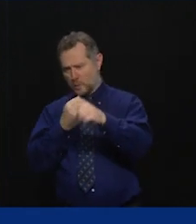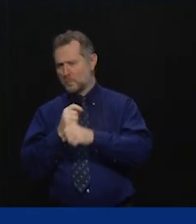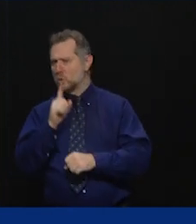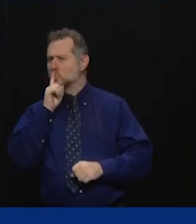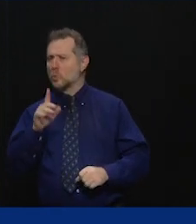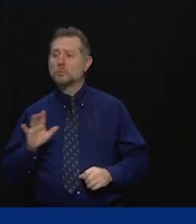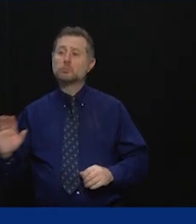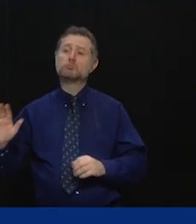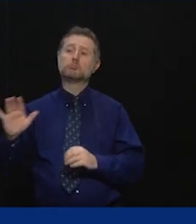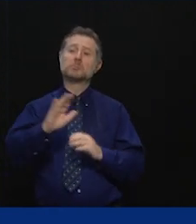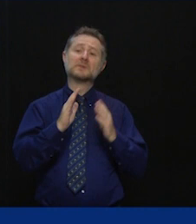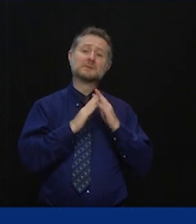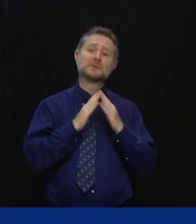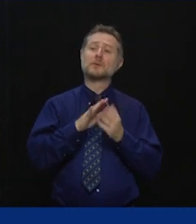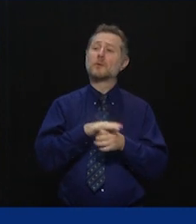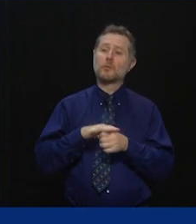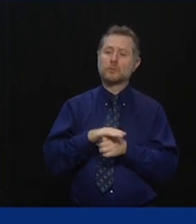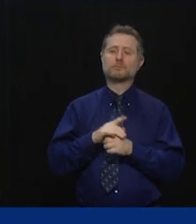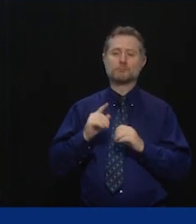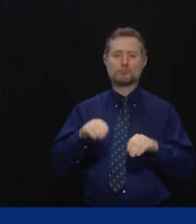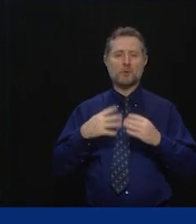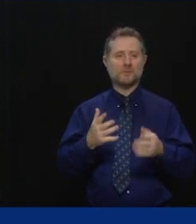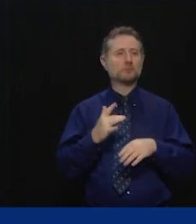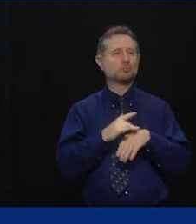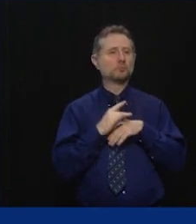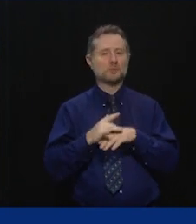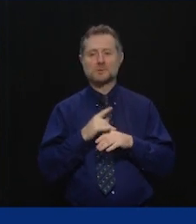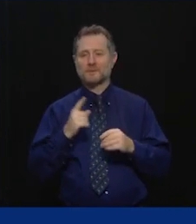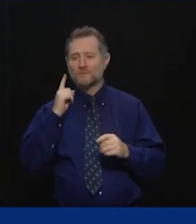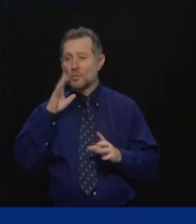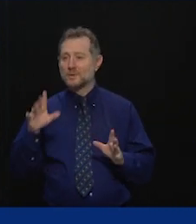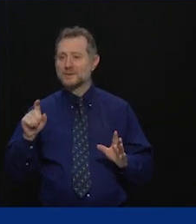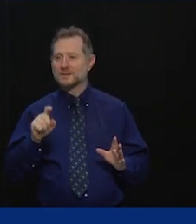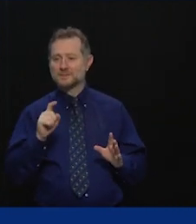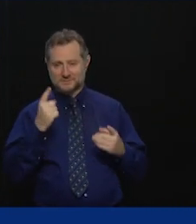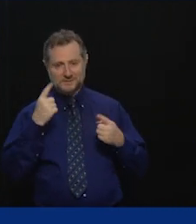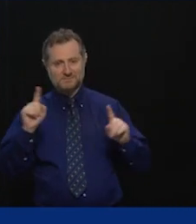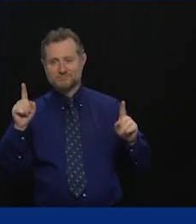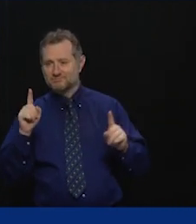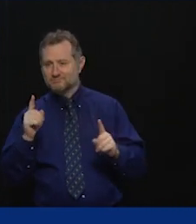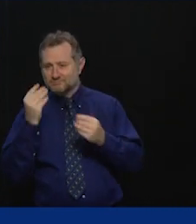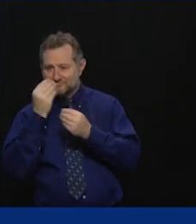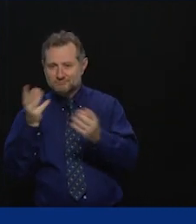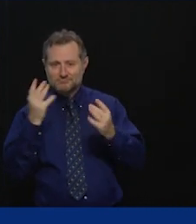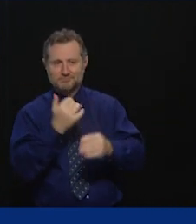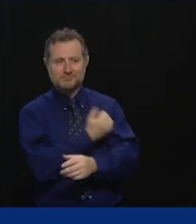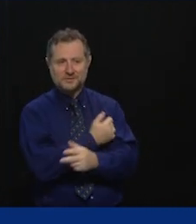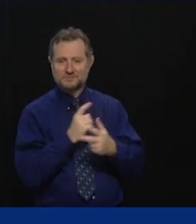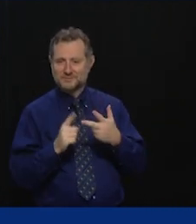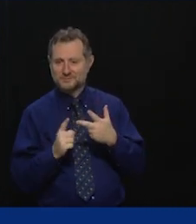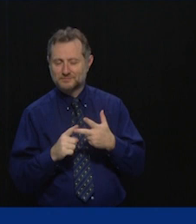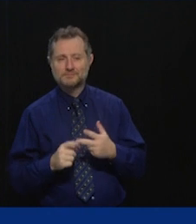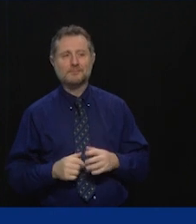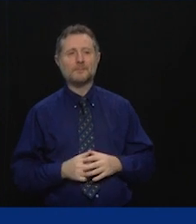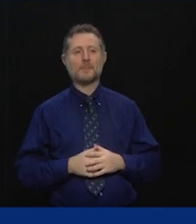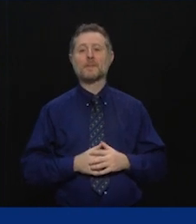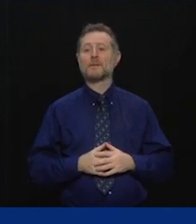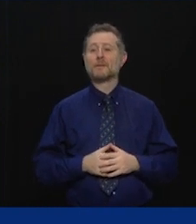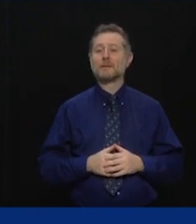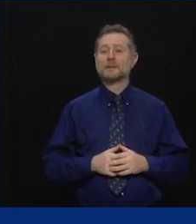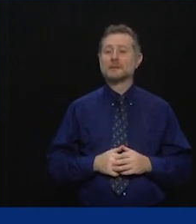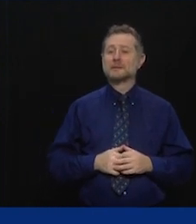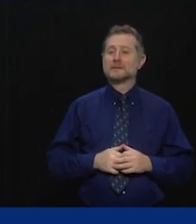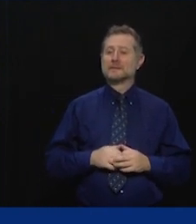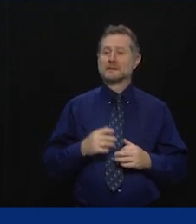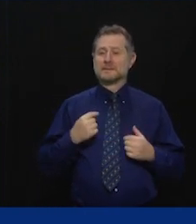them all the resources they need to be successful. So if you're not sure if you should, you know, if you're considered